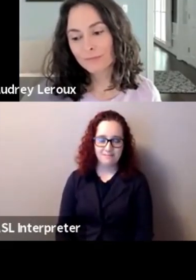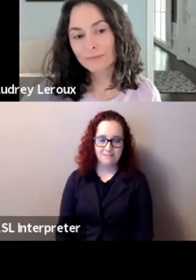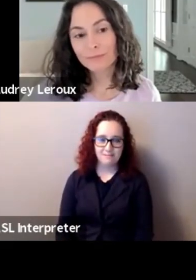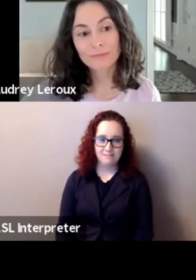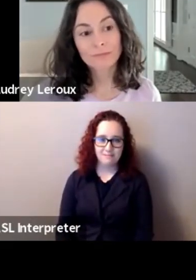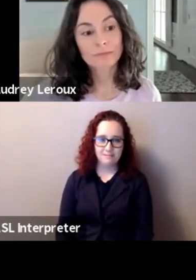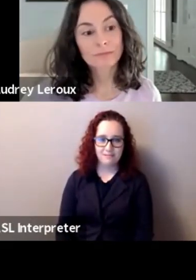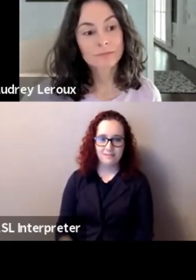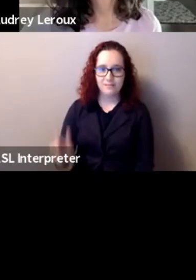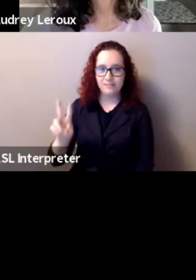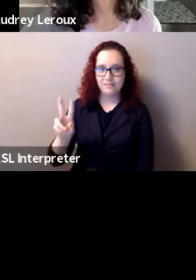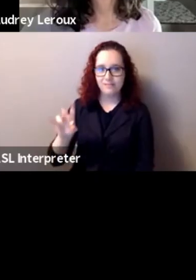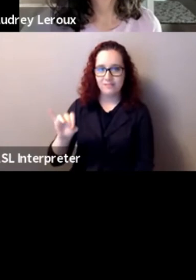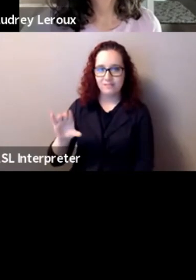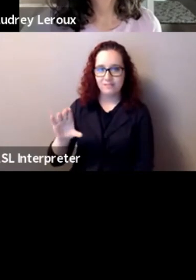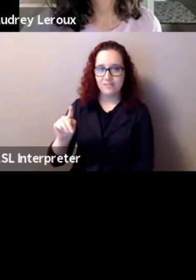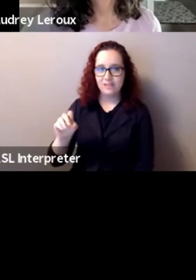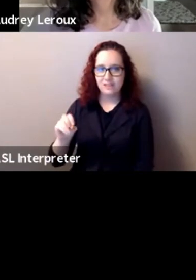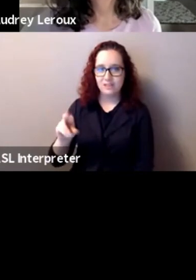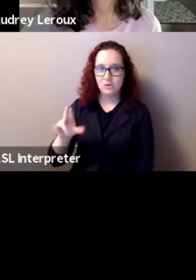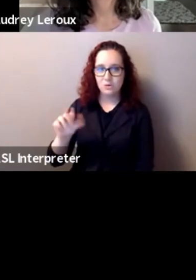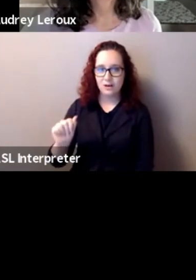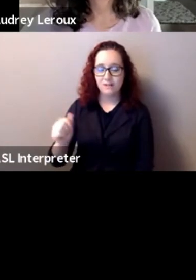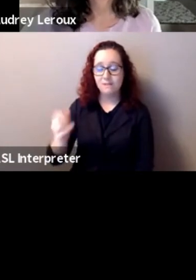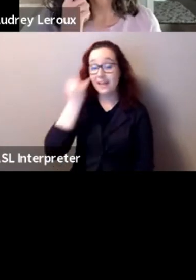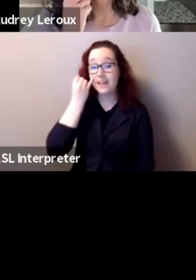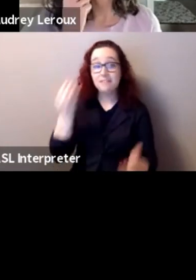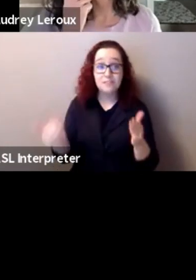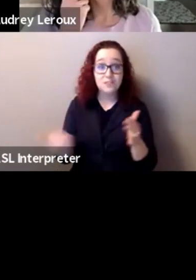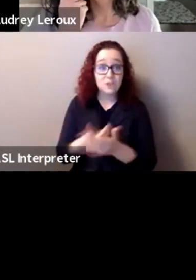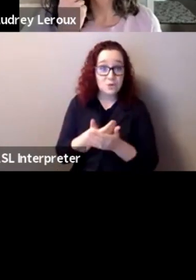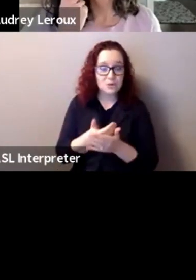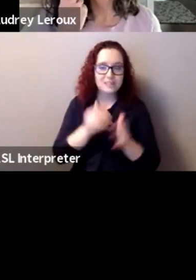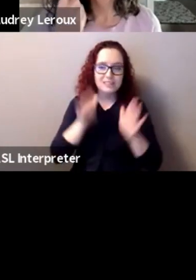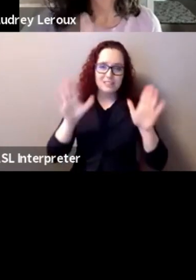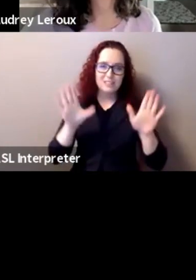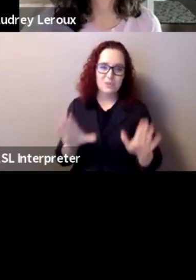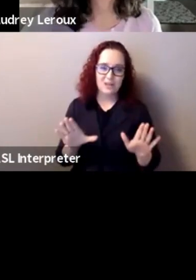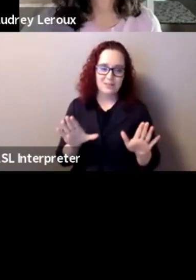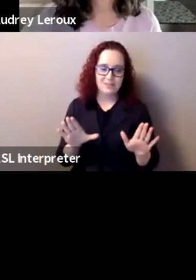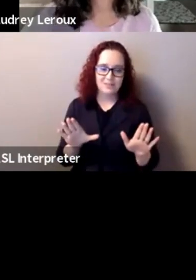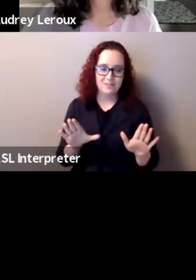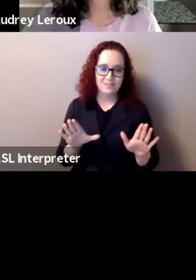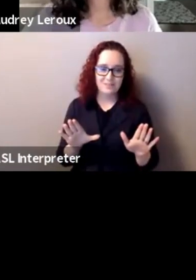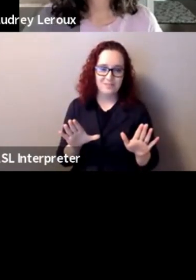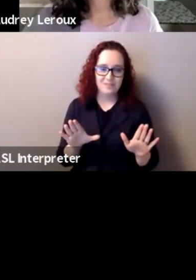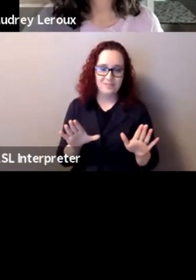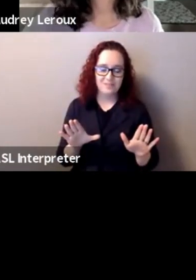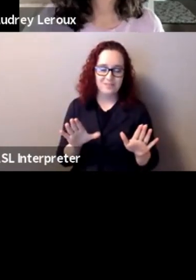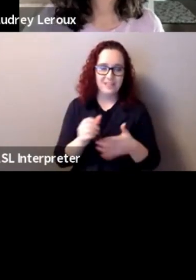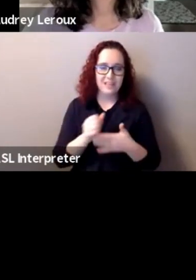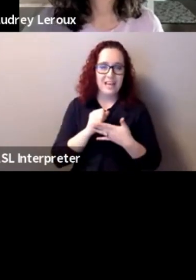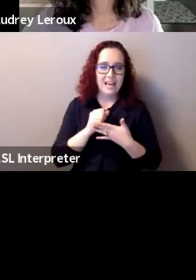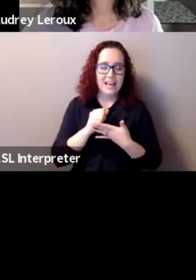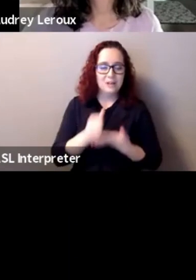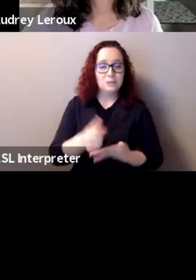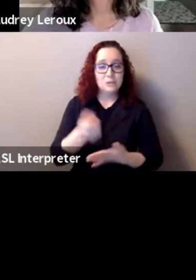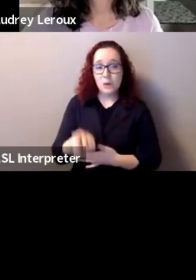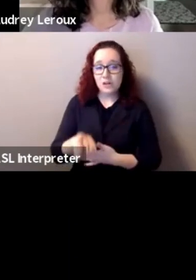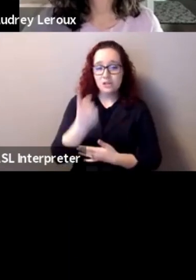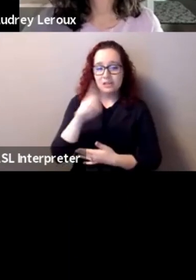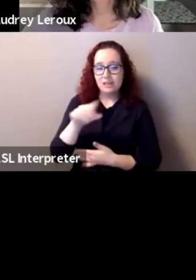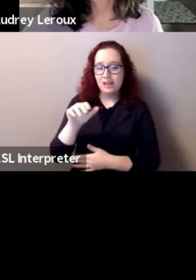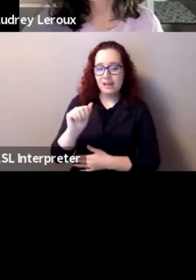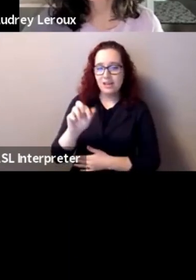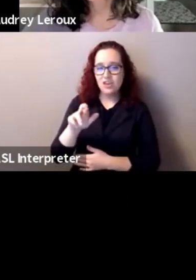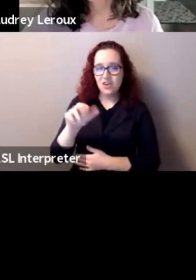It's a wonderful situation. I mean, if you're very, very new, it's great. It just helps you to really understand what AERA